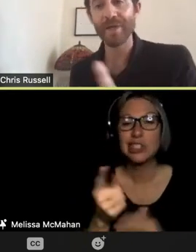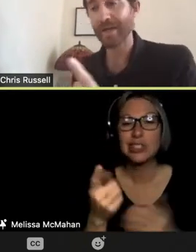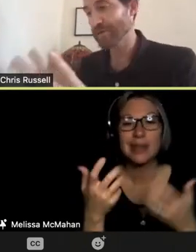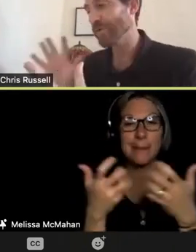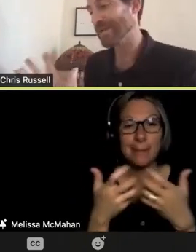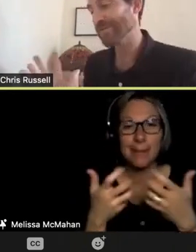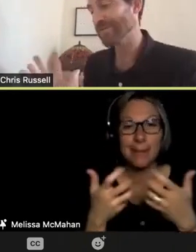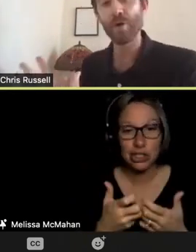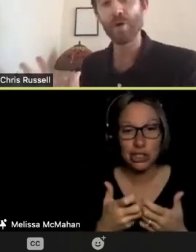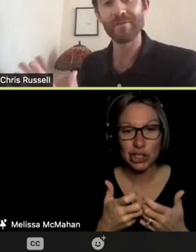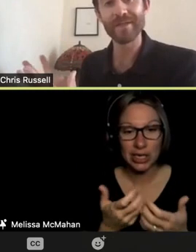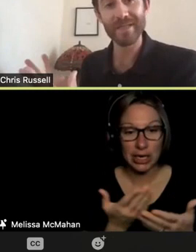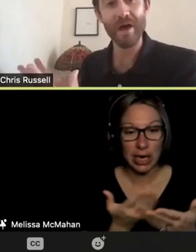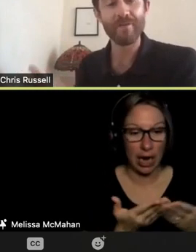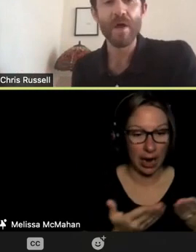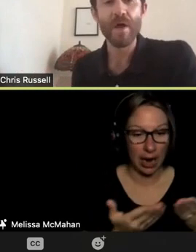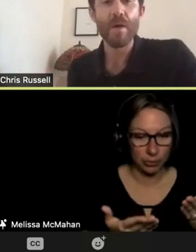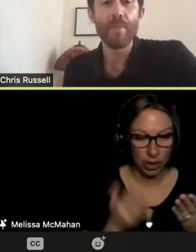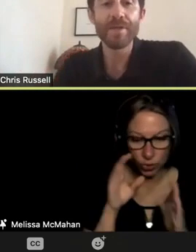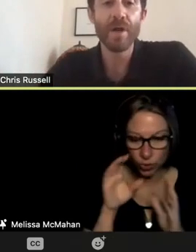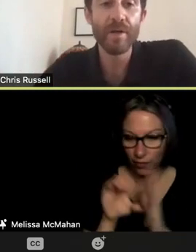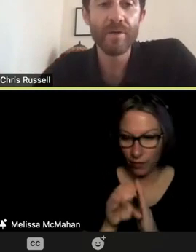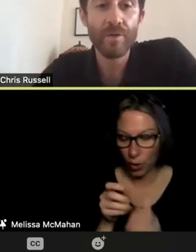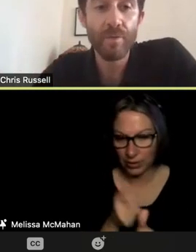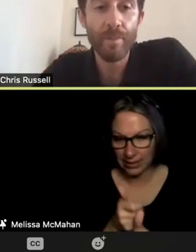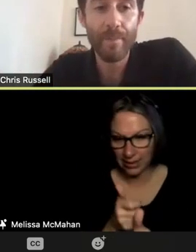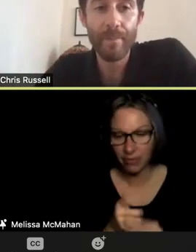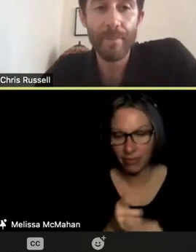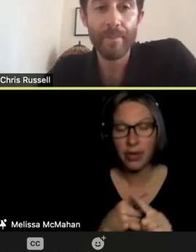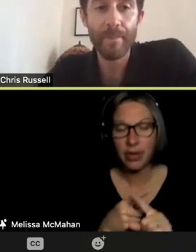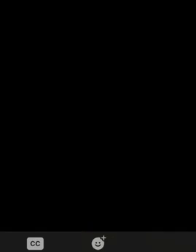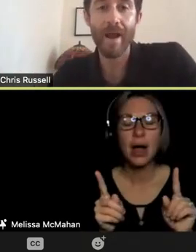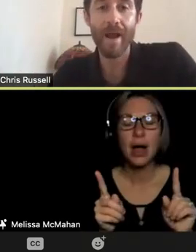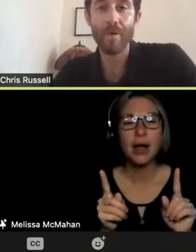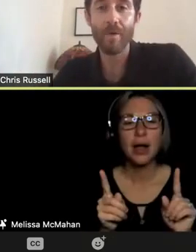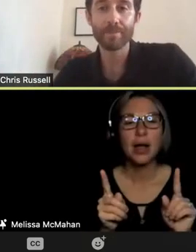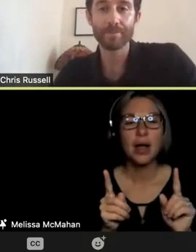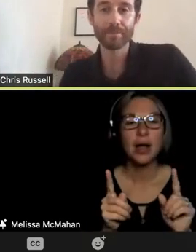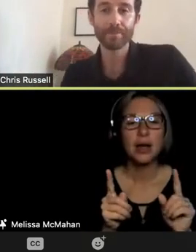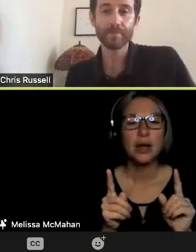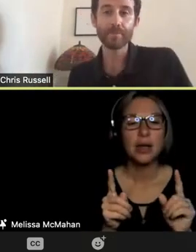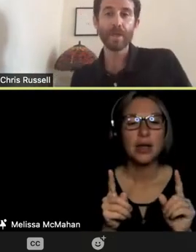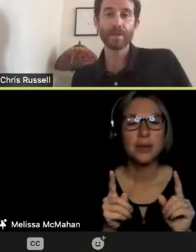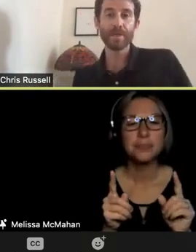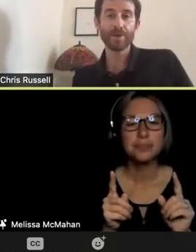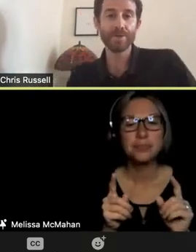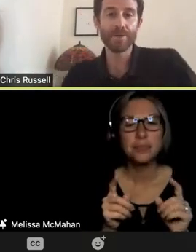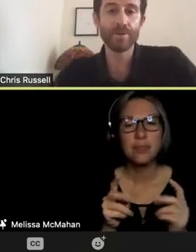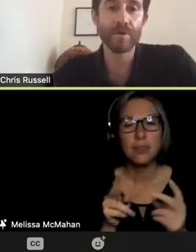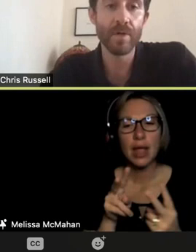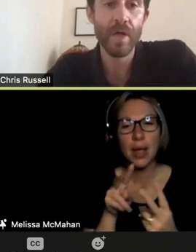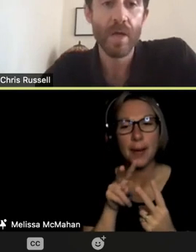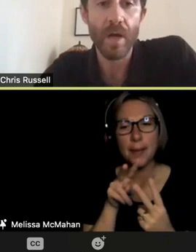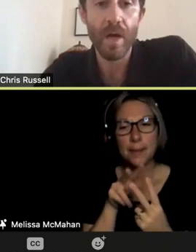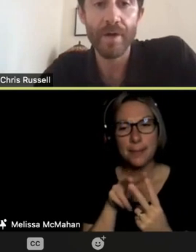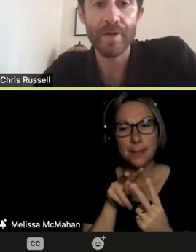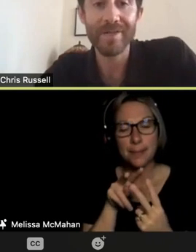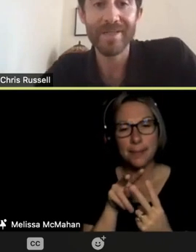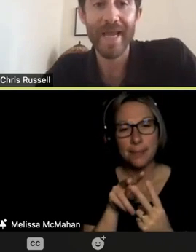an object to a photo of itself, but starting to pair out, does your